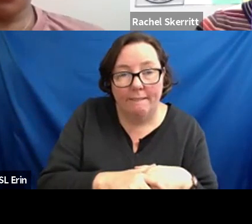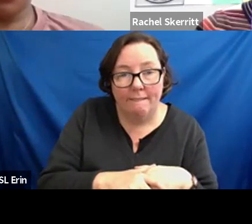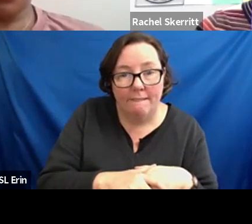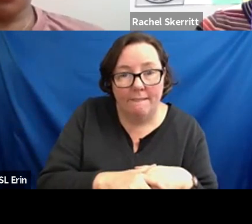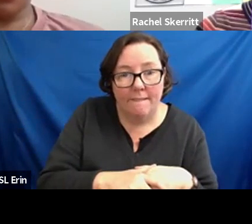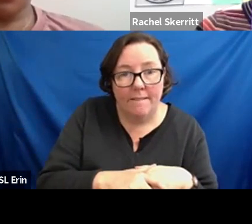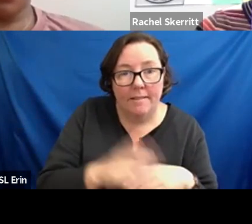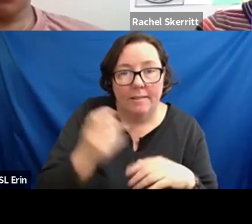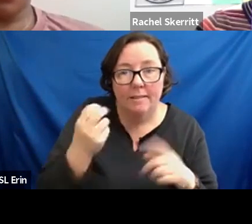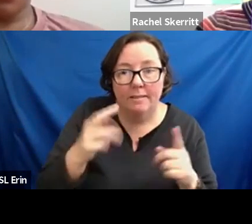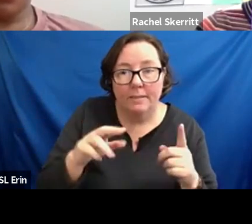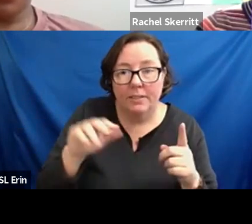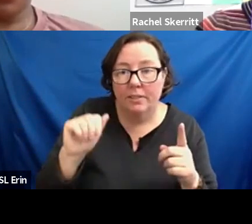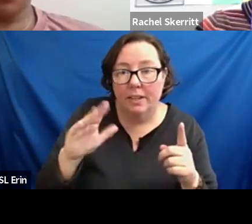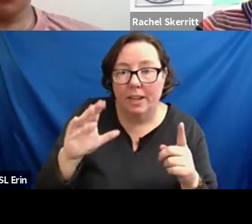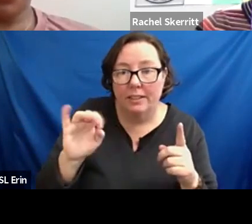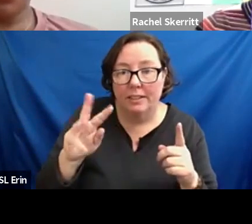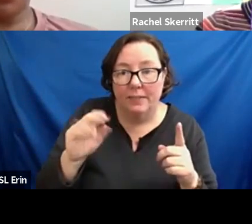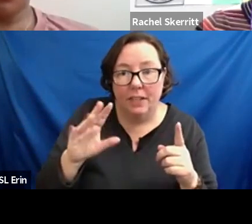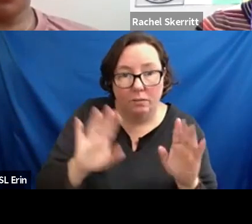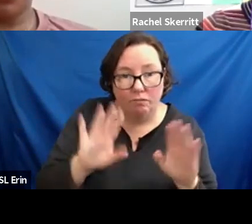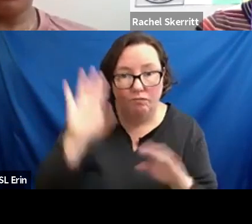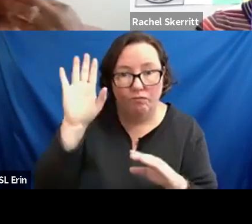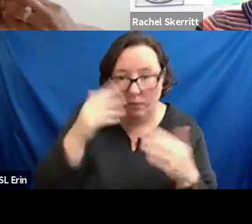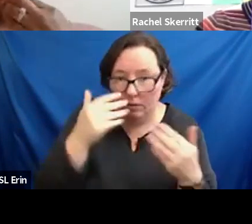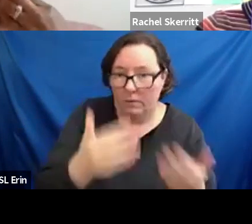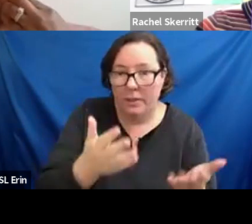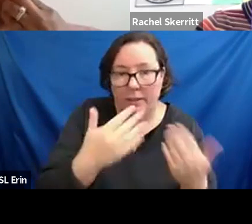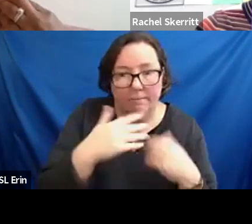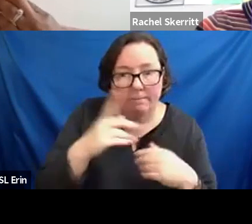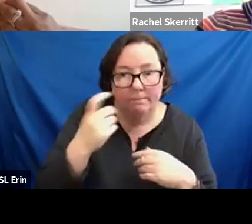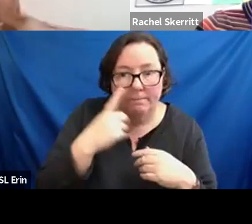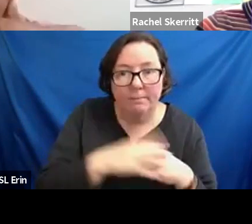I think Mr. Acevedo, you have your hand up. Please go forward.